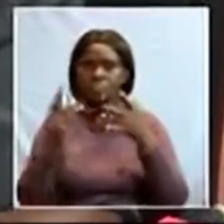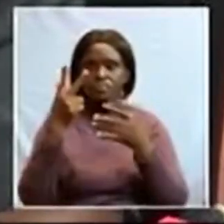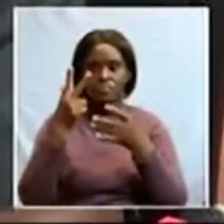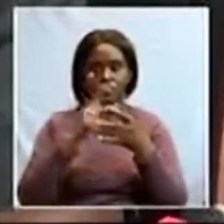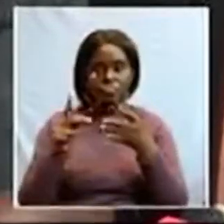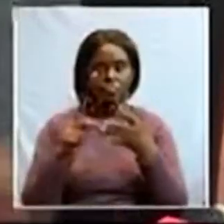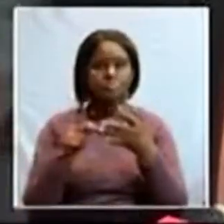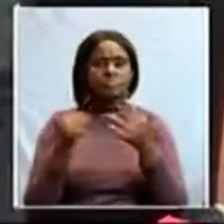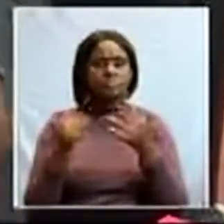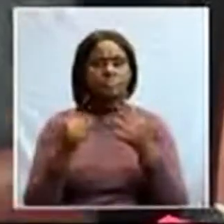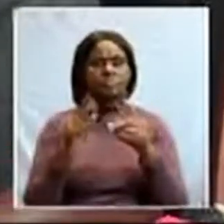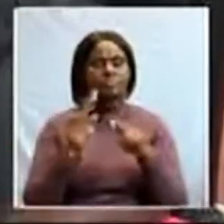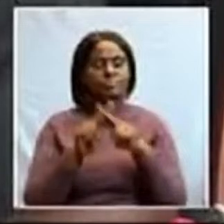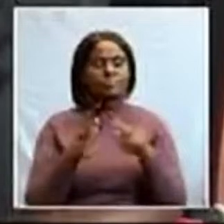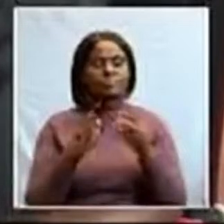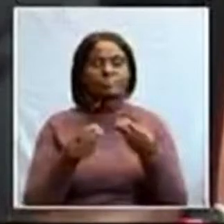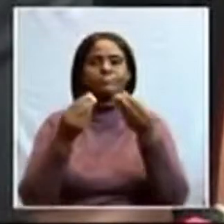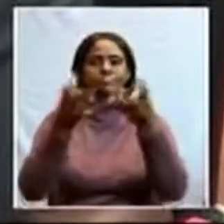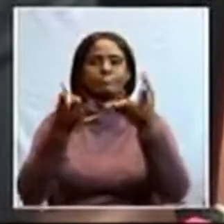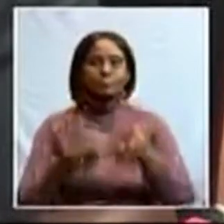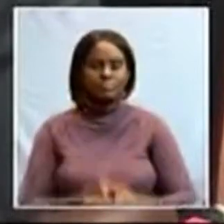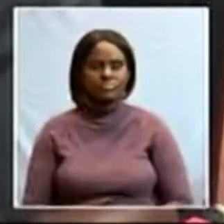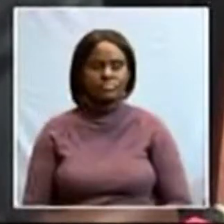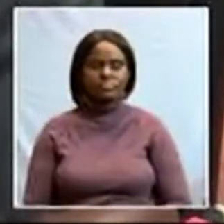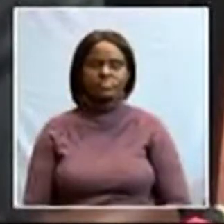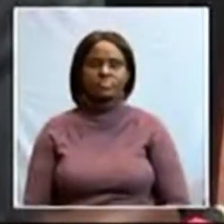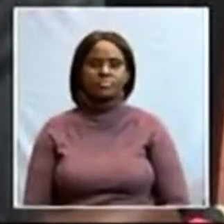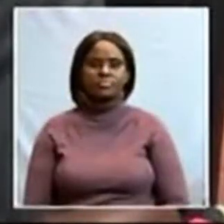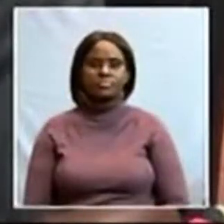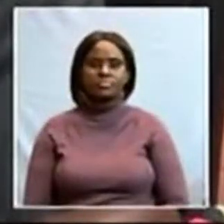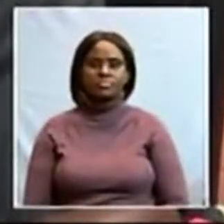of audit, now Chair, they are here?